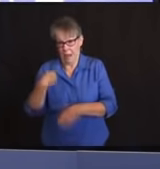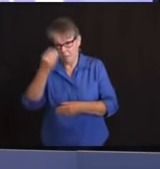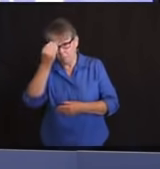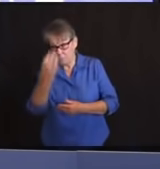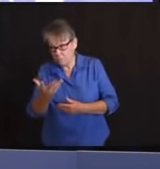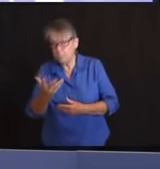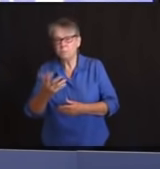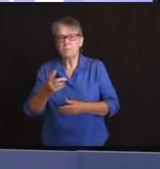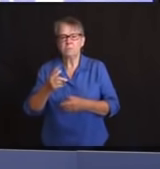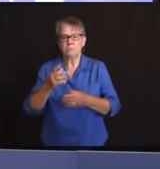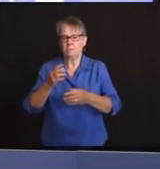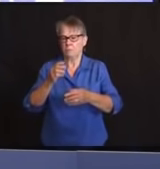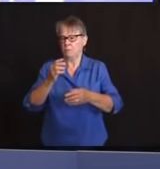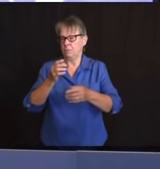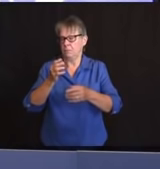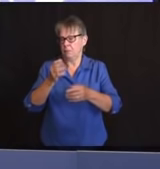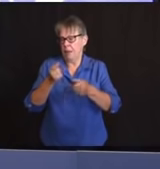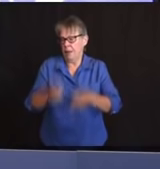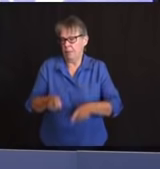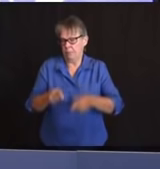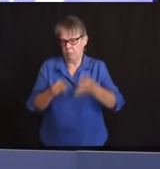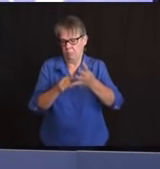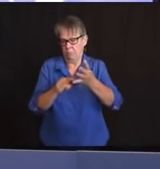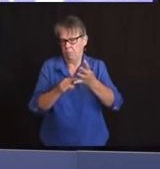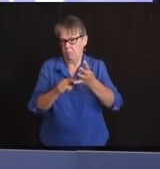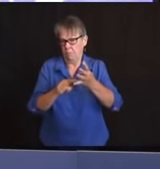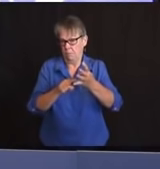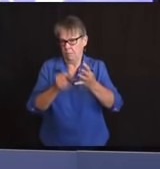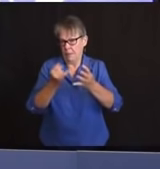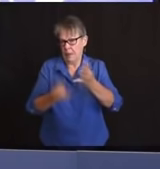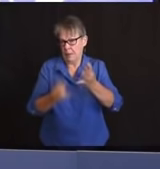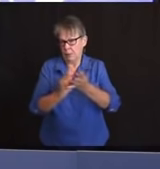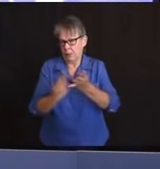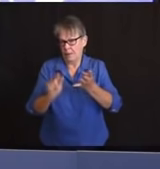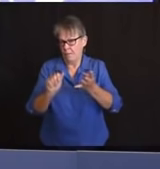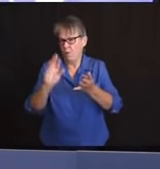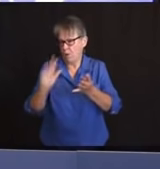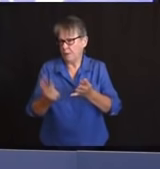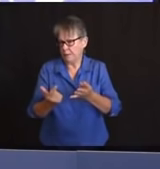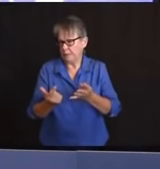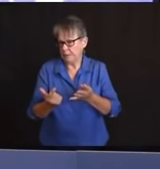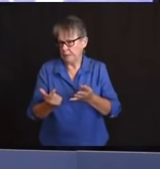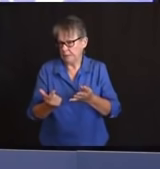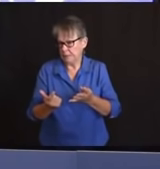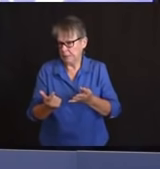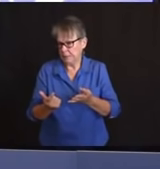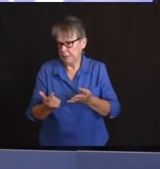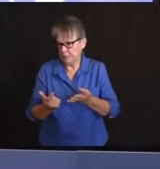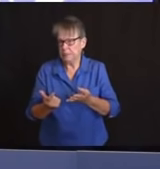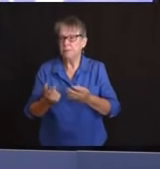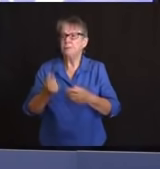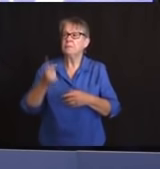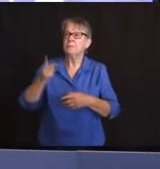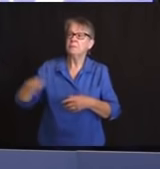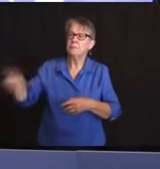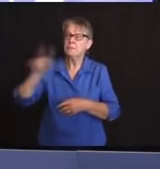same. Overall, in New Jersey, the daily percent positivity as of August 29th